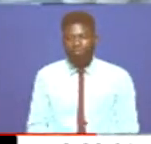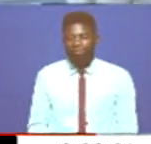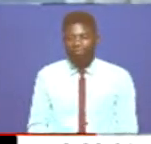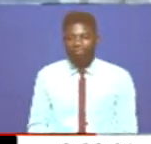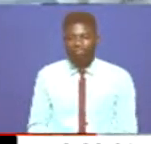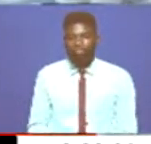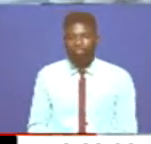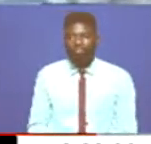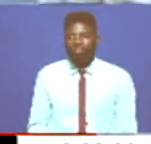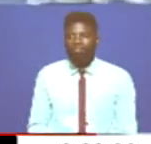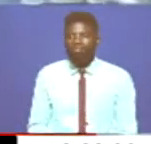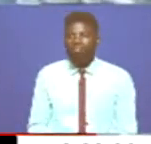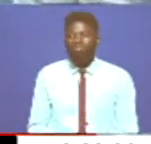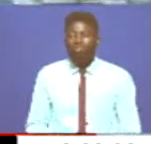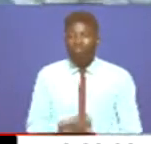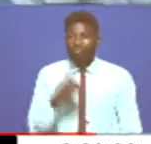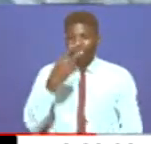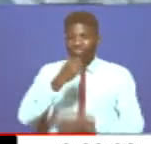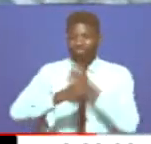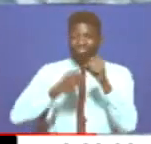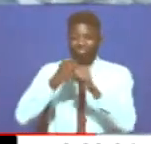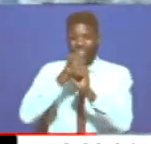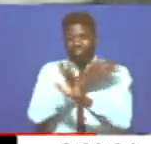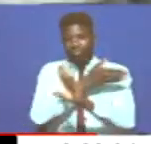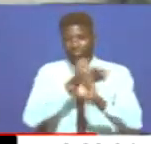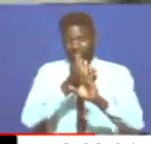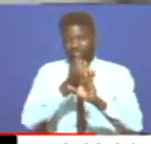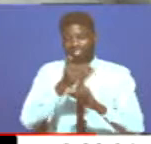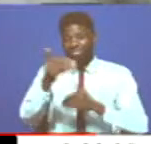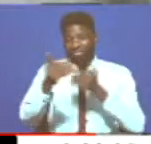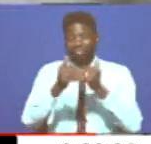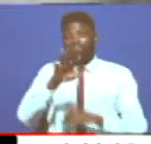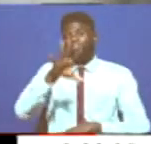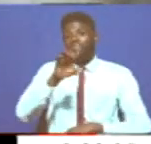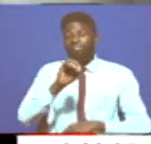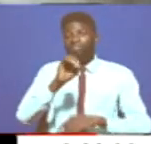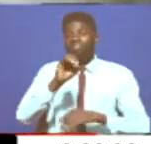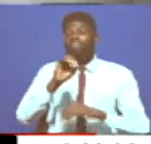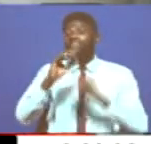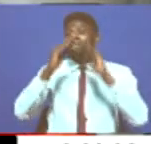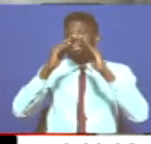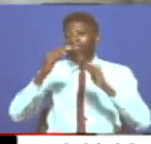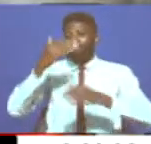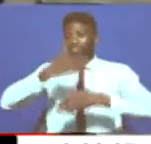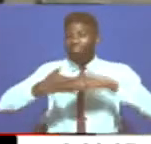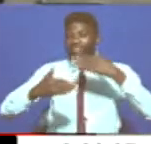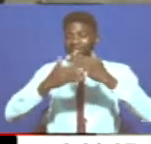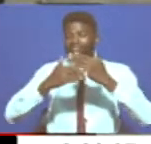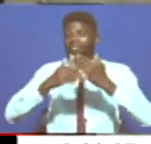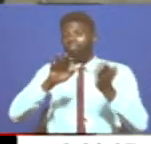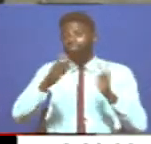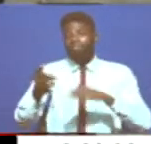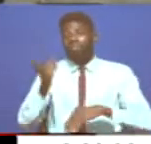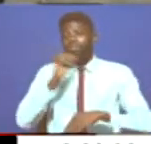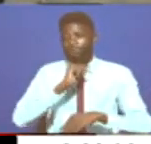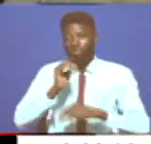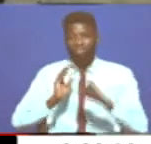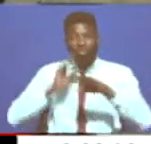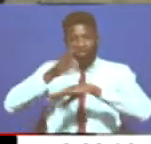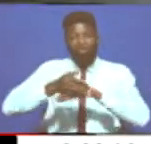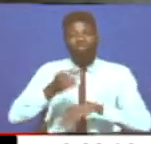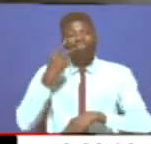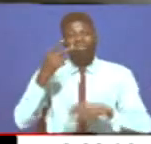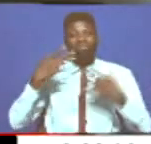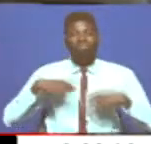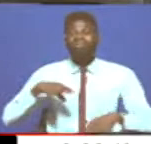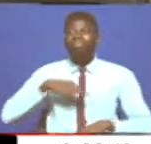In the last 2 years, about 50 buildings have collapsed across the country, killing more than 200 people. A week